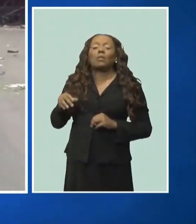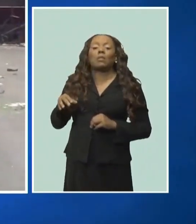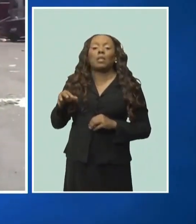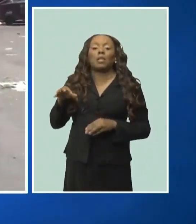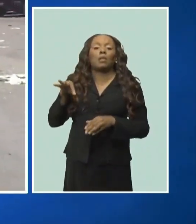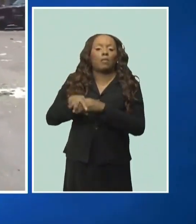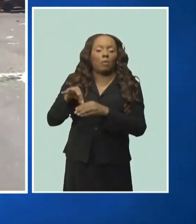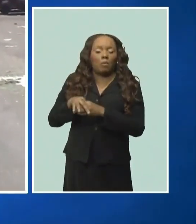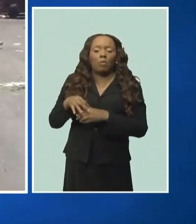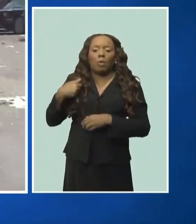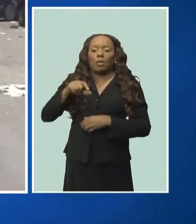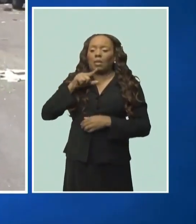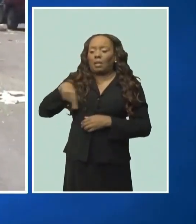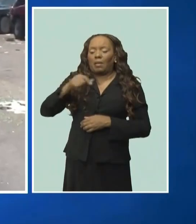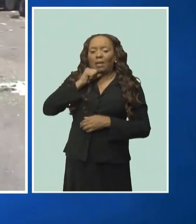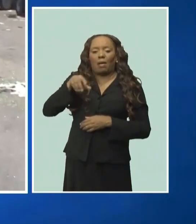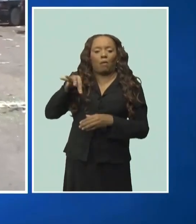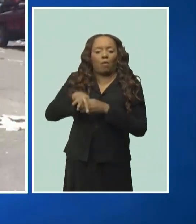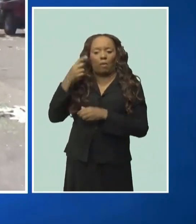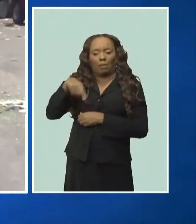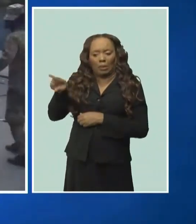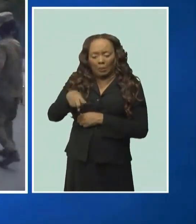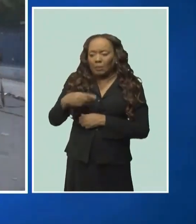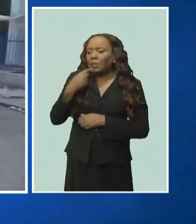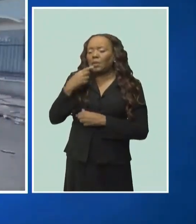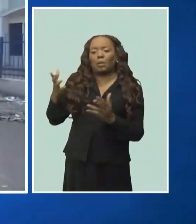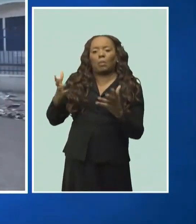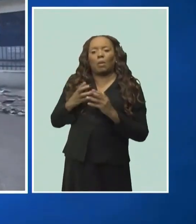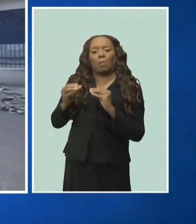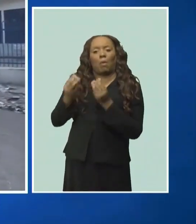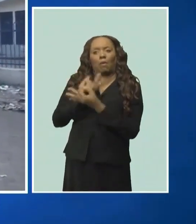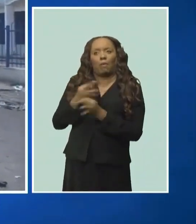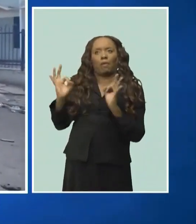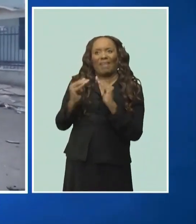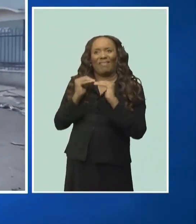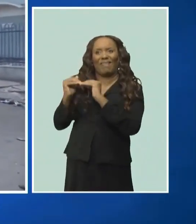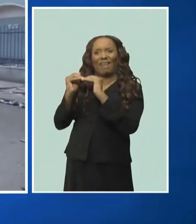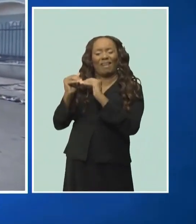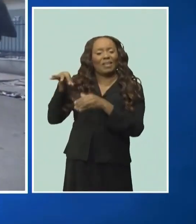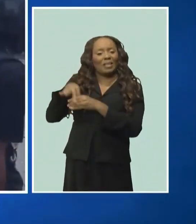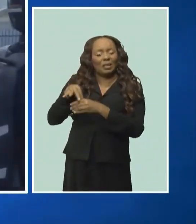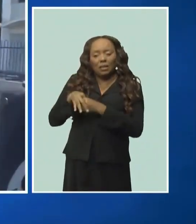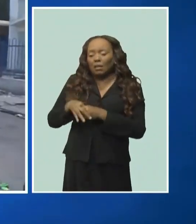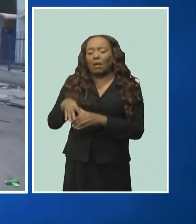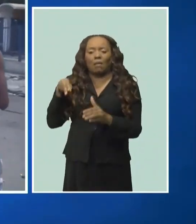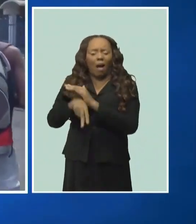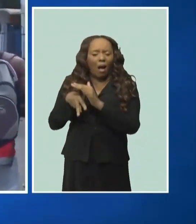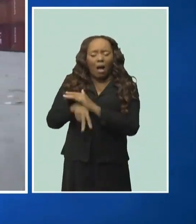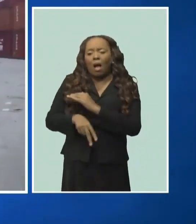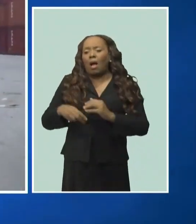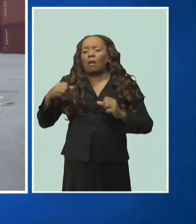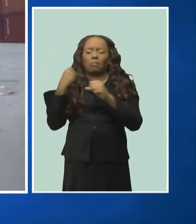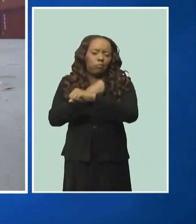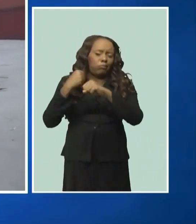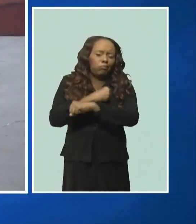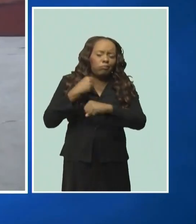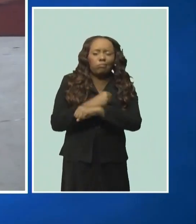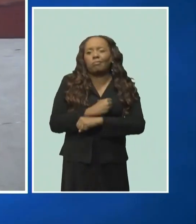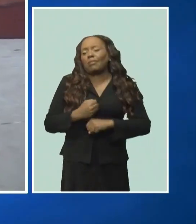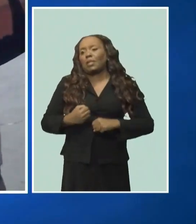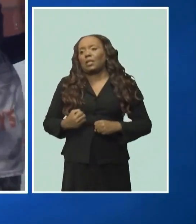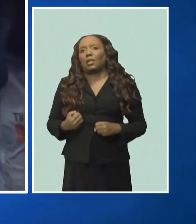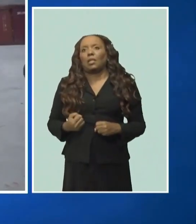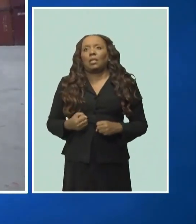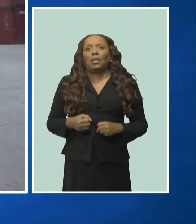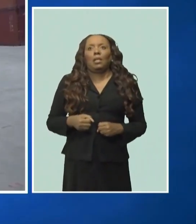transition into a more inclusive government that will lead to free elections. As violence continues in the capital, port authorities